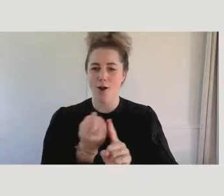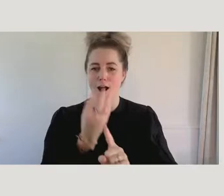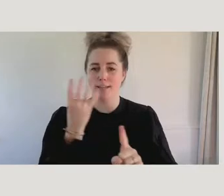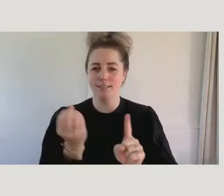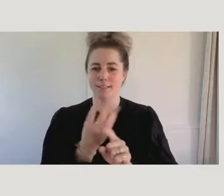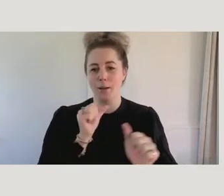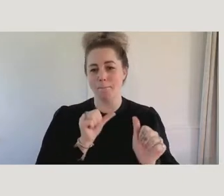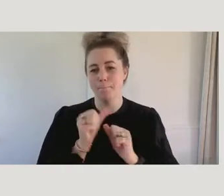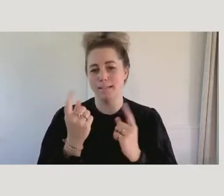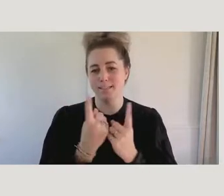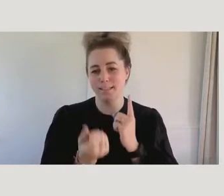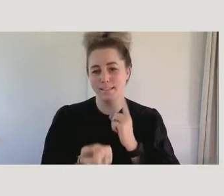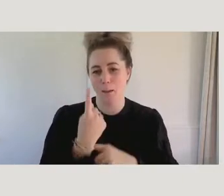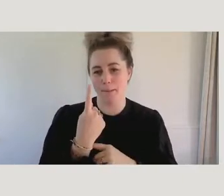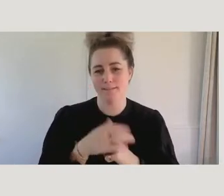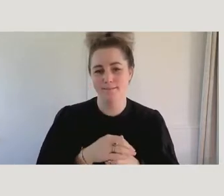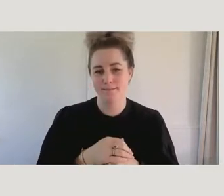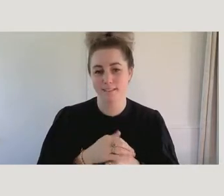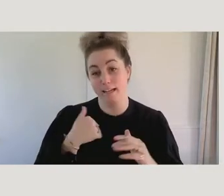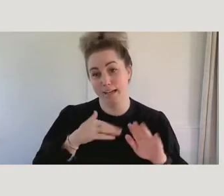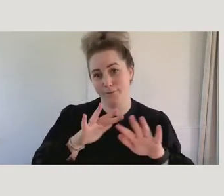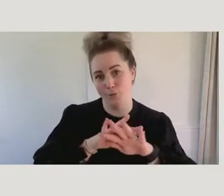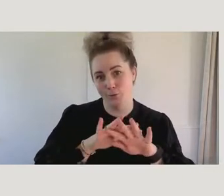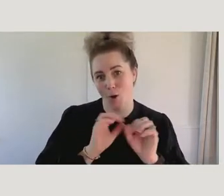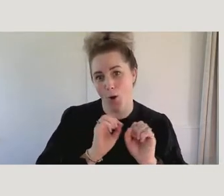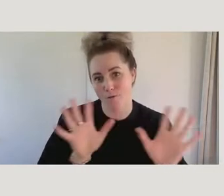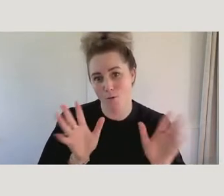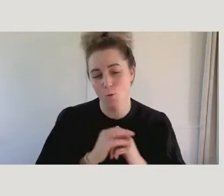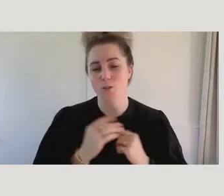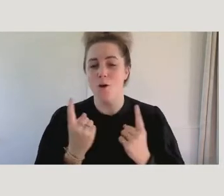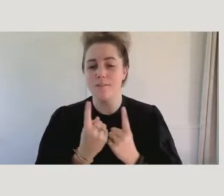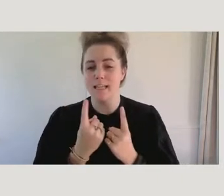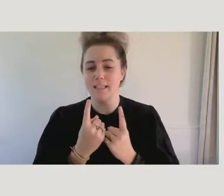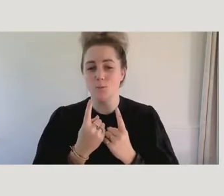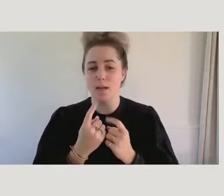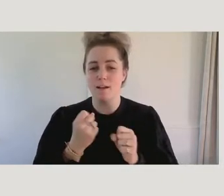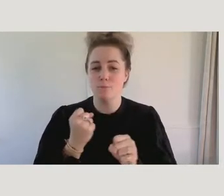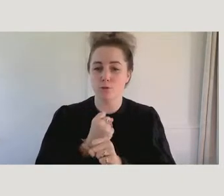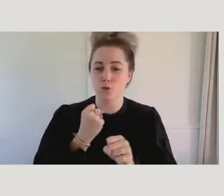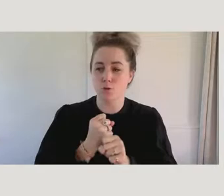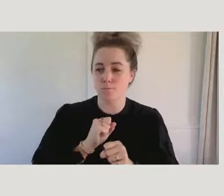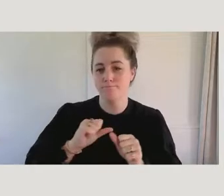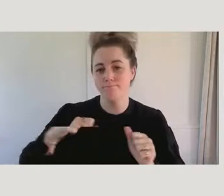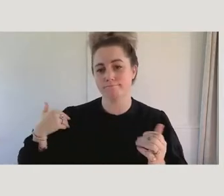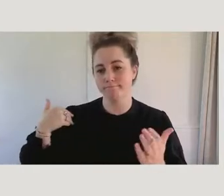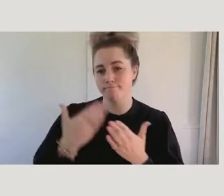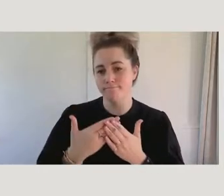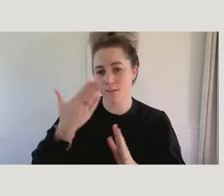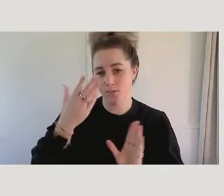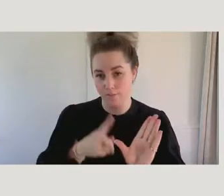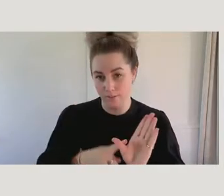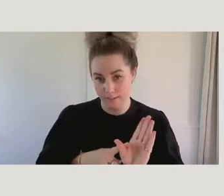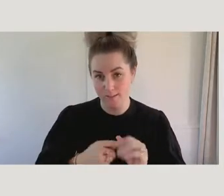cutter air filter of what we have produced and completed over the past five years